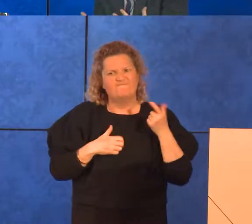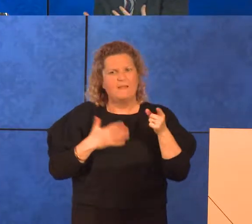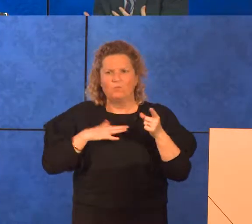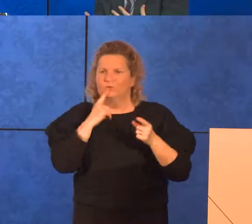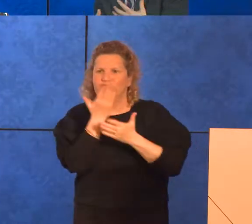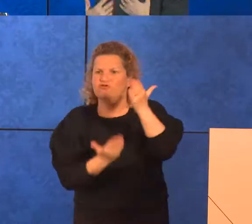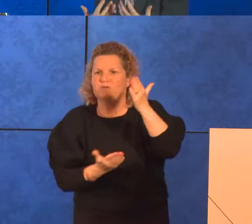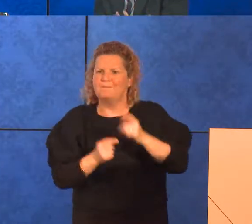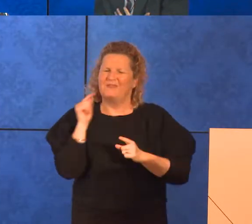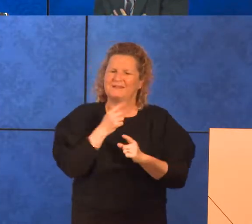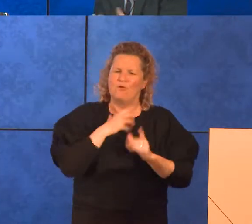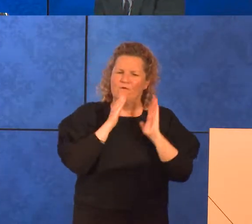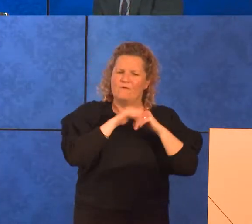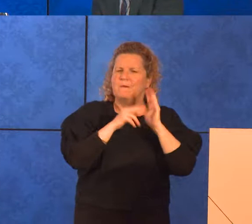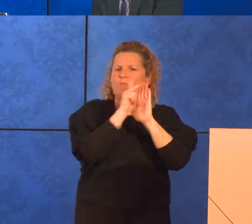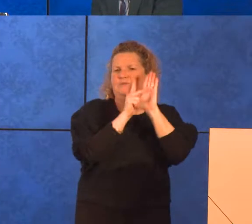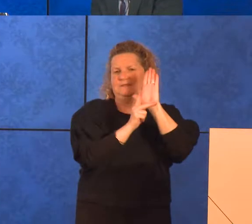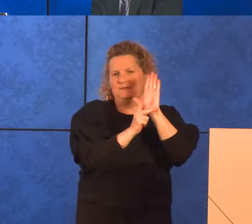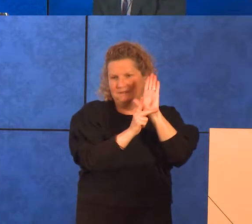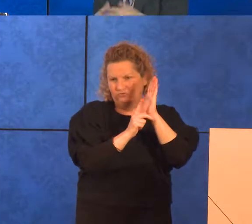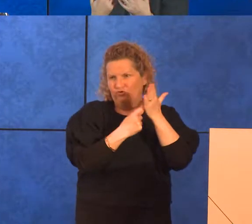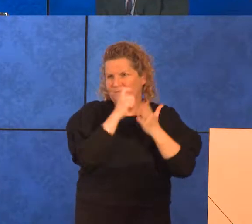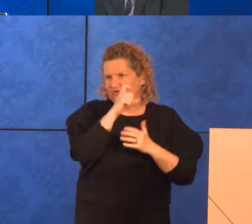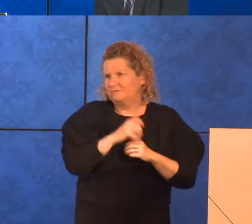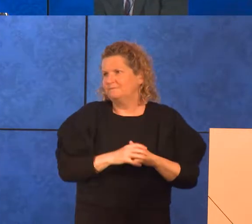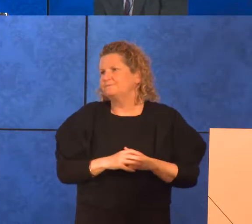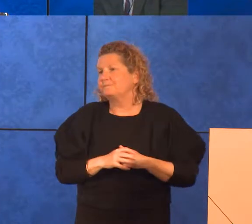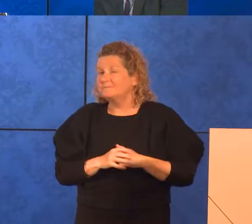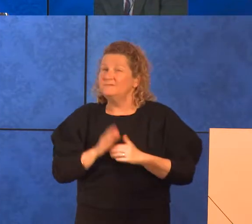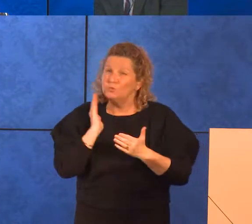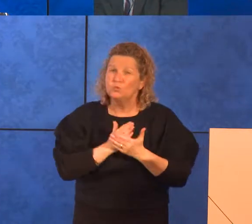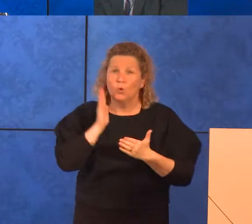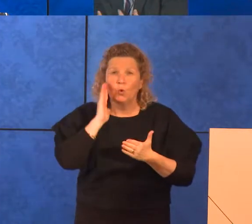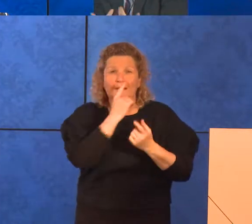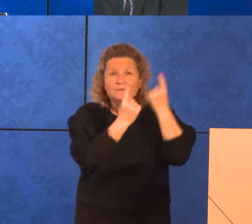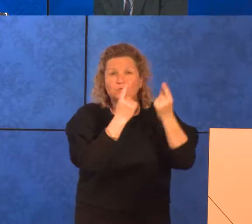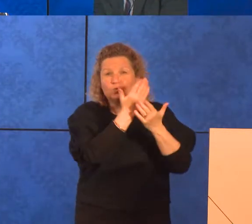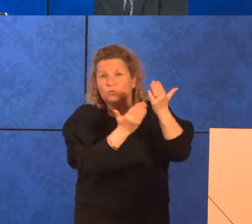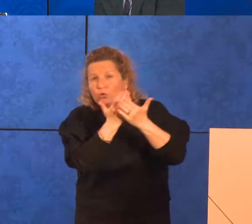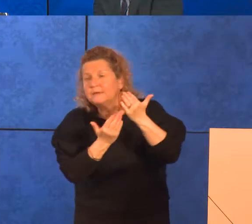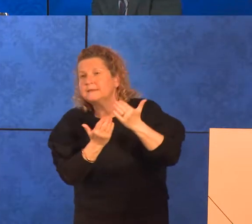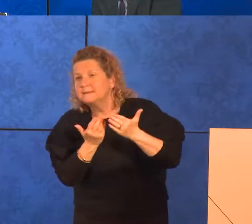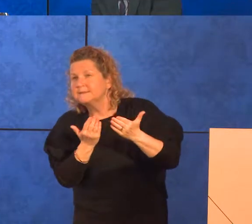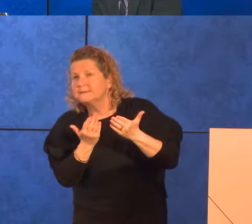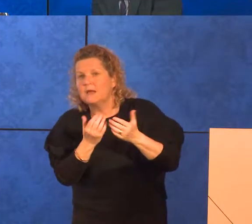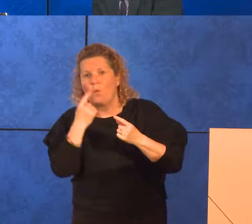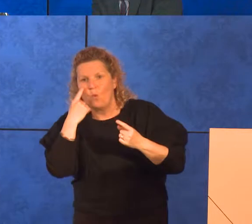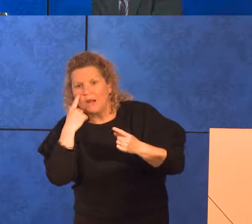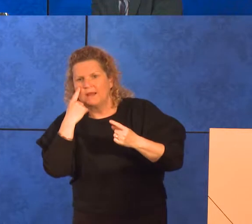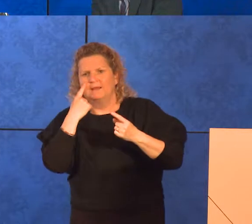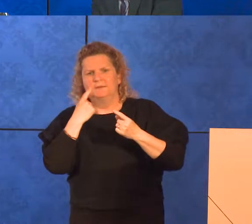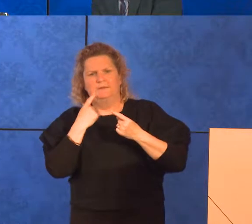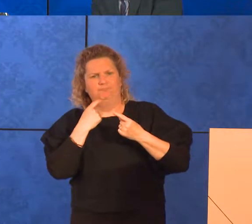of a policy Royal Commission. While there was stories of individuals and witnesses that